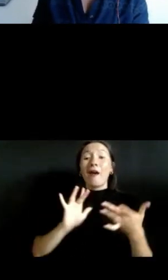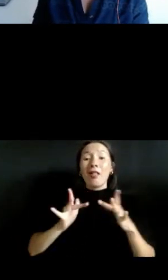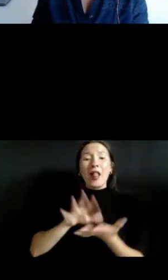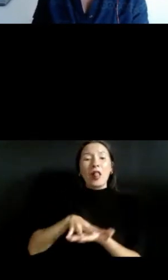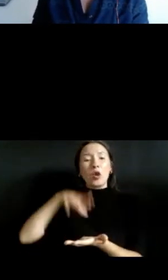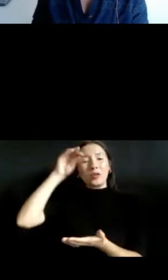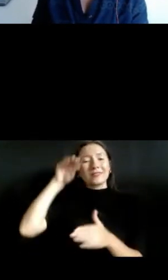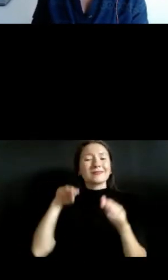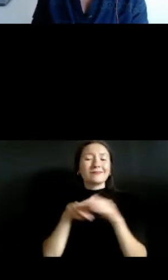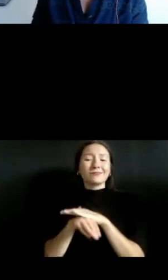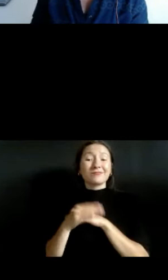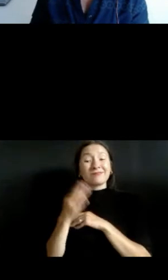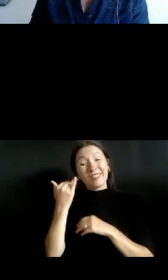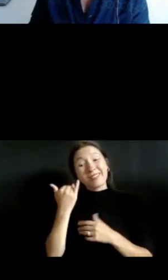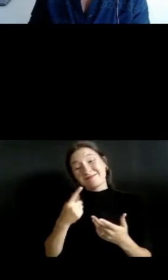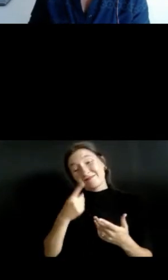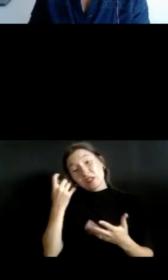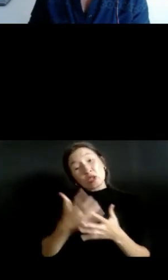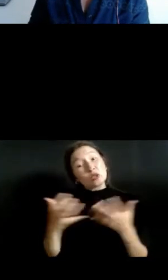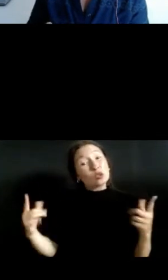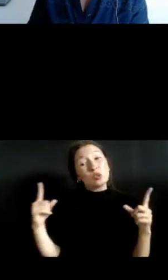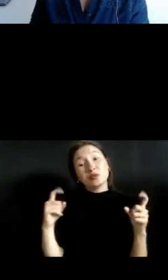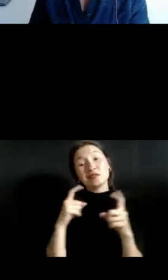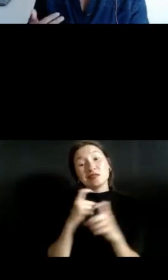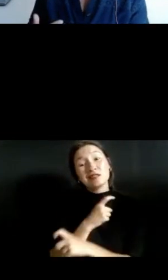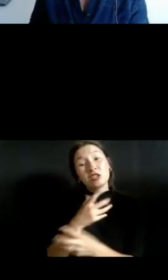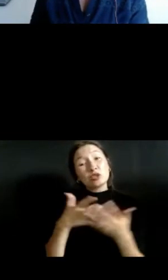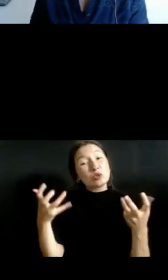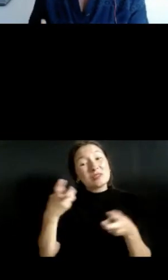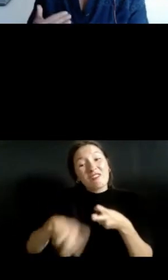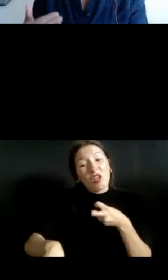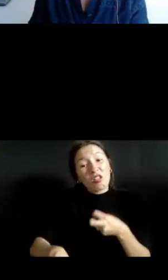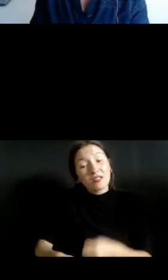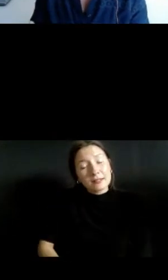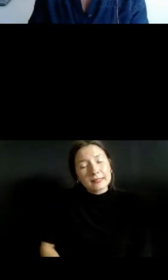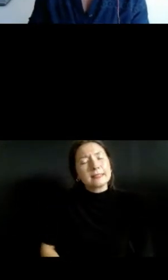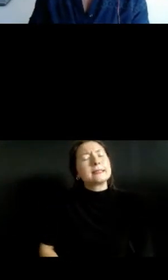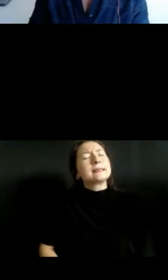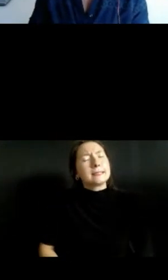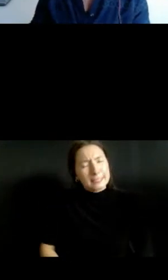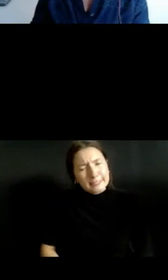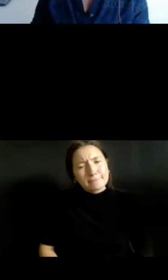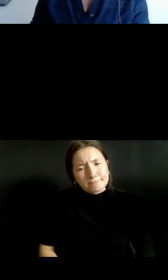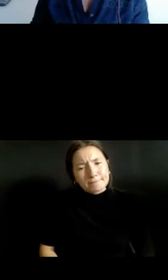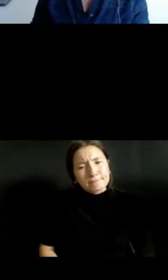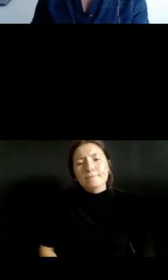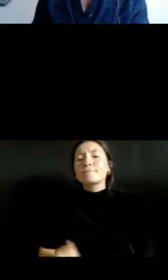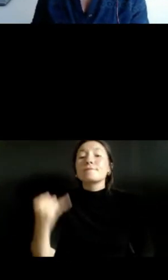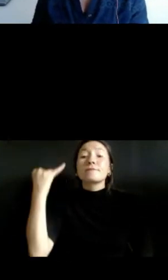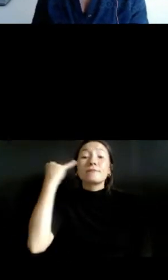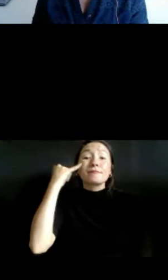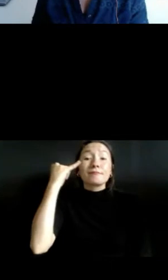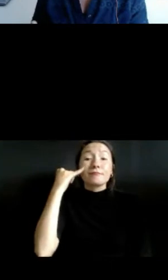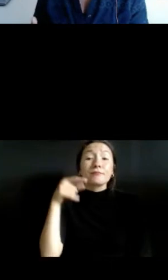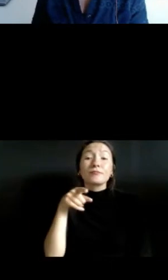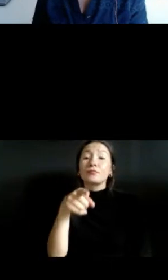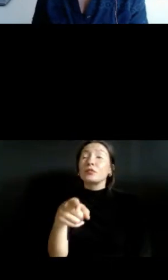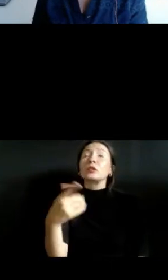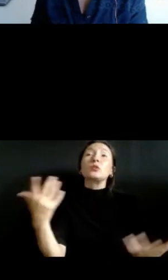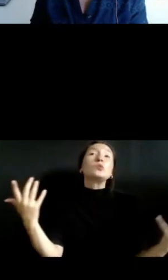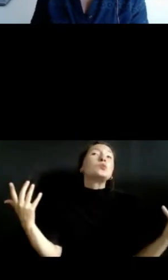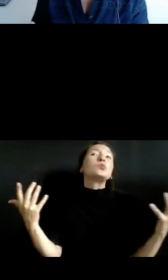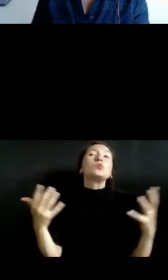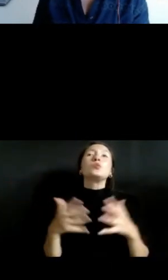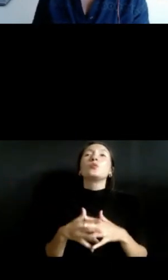If you are talking about making content generally accessible, then this is something that can be achievable in many ways, quite often